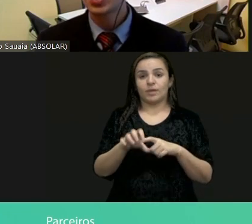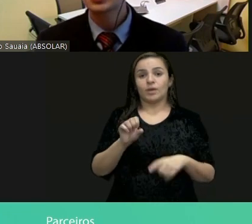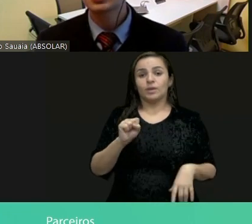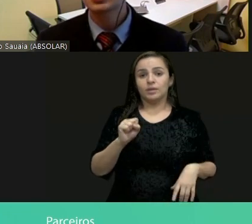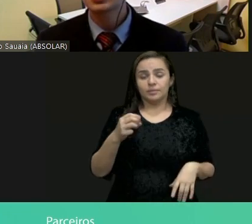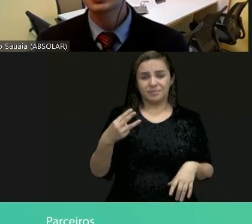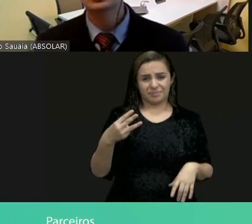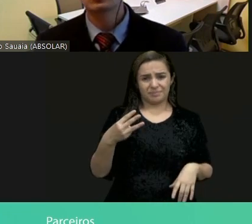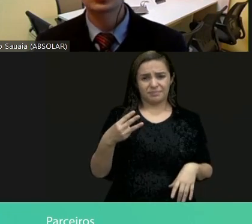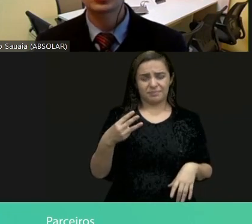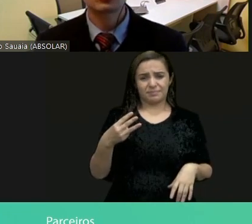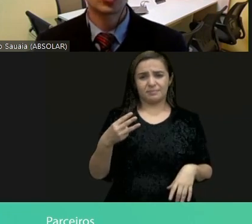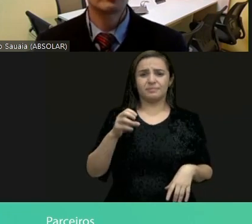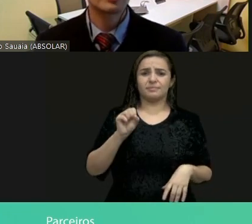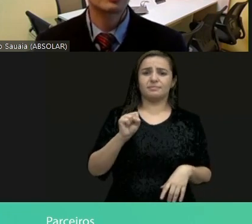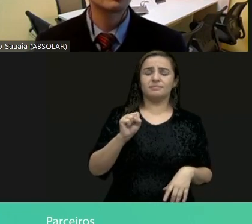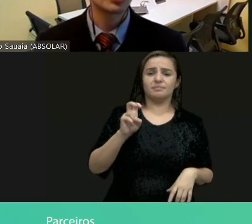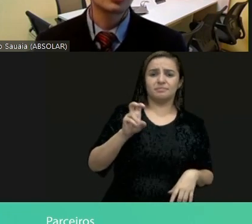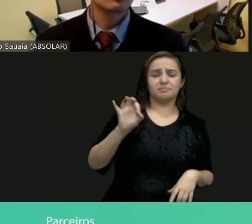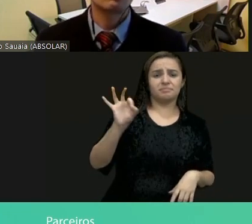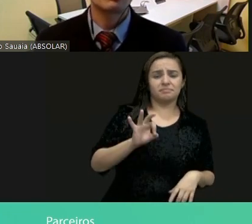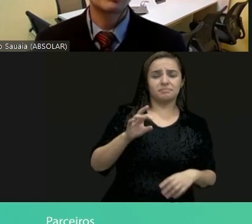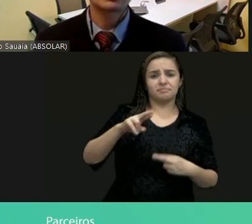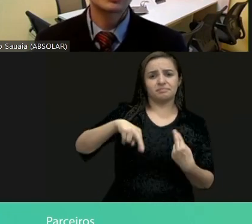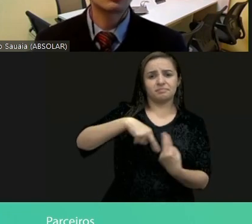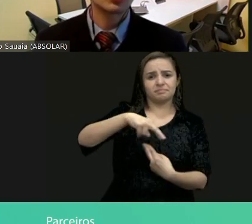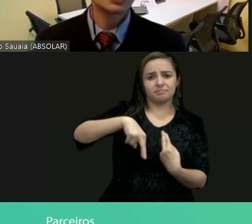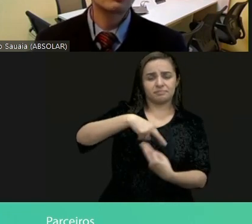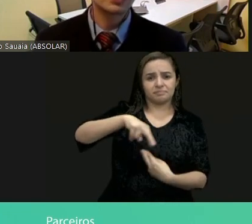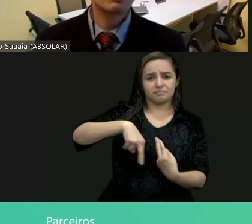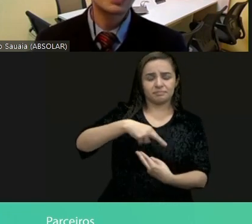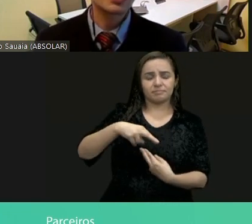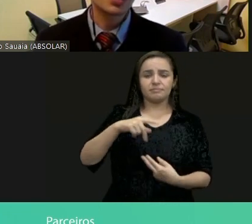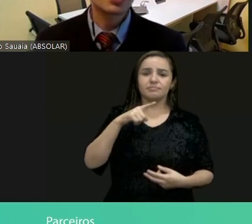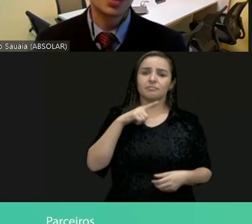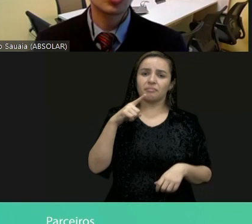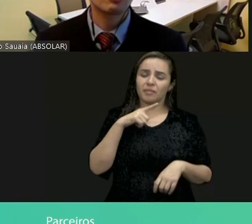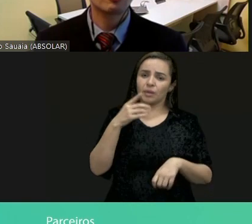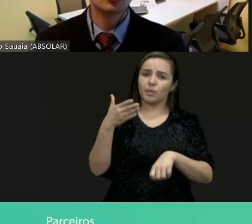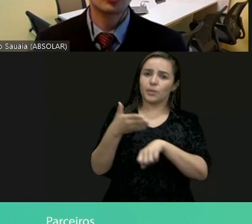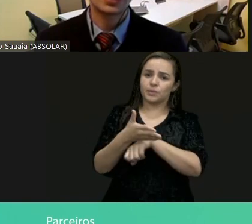our matrix is 83-85% renewable.